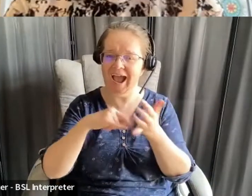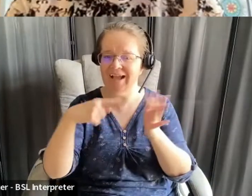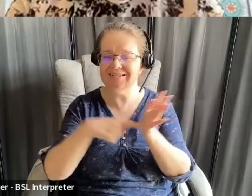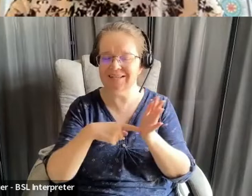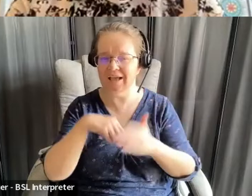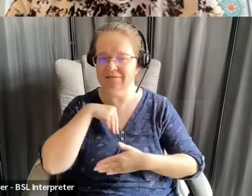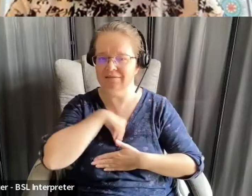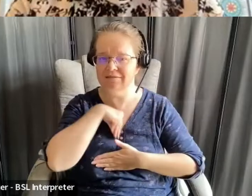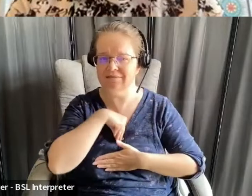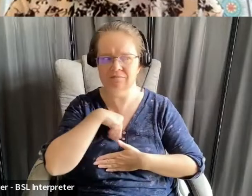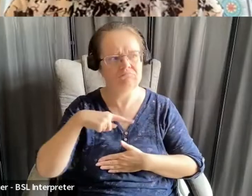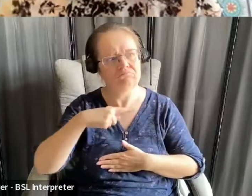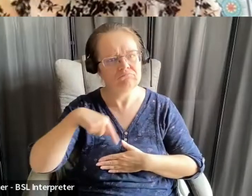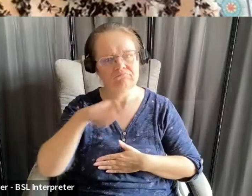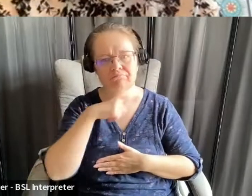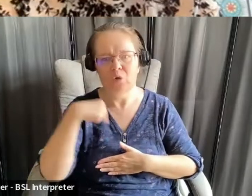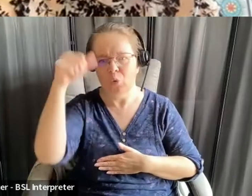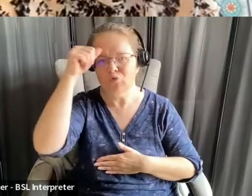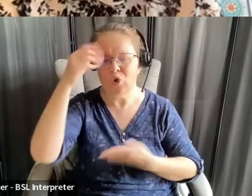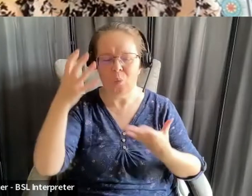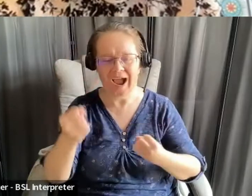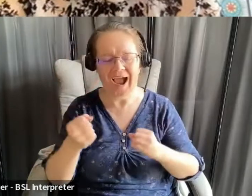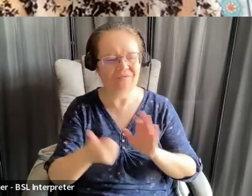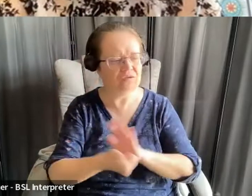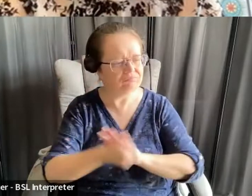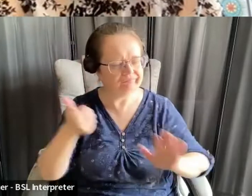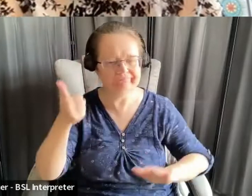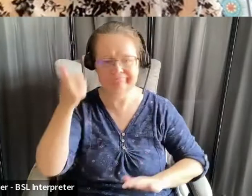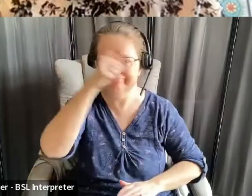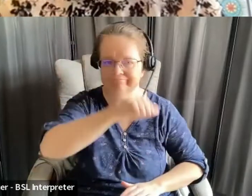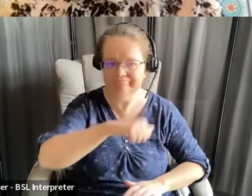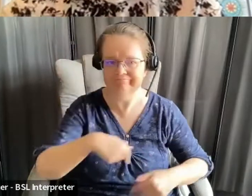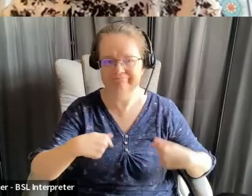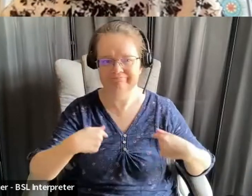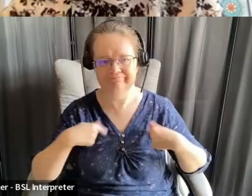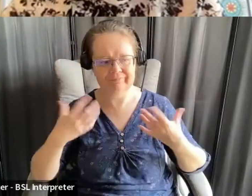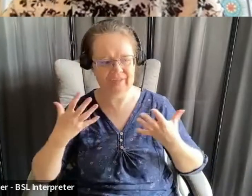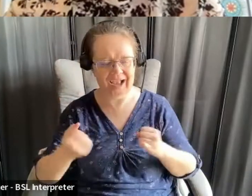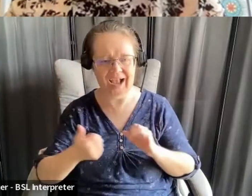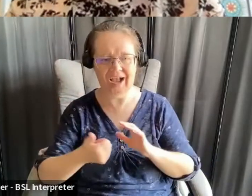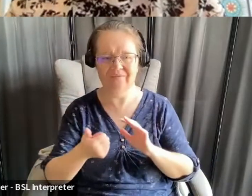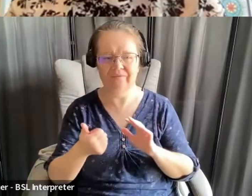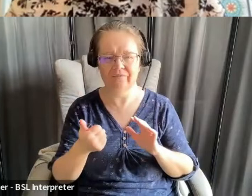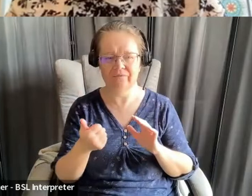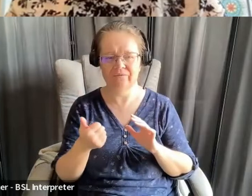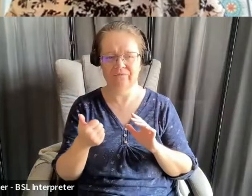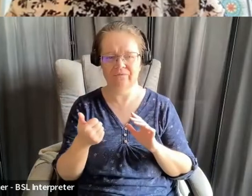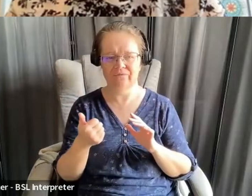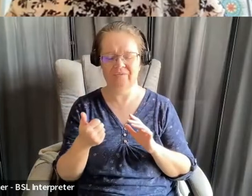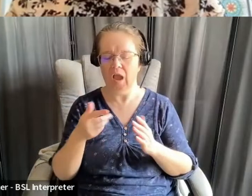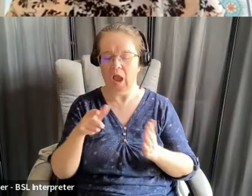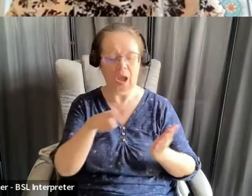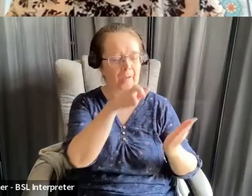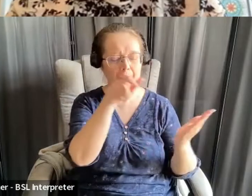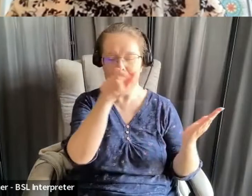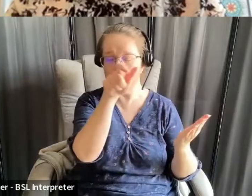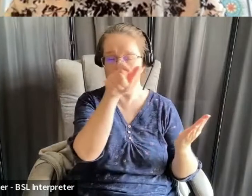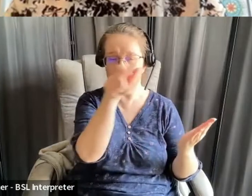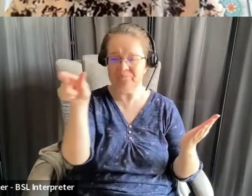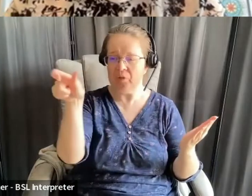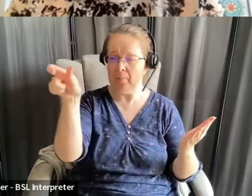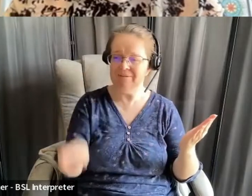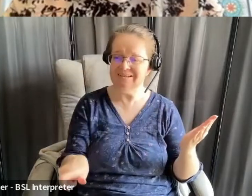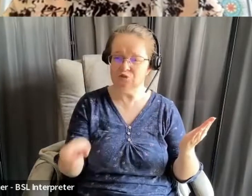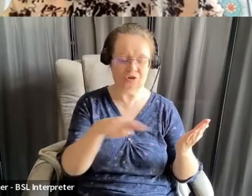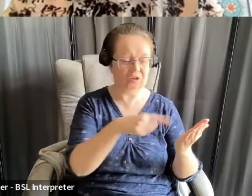we have got unique hidden assets and talents. We all know that there are skills that show up in a position description that we need to meet, right?